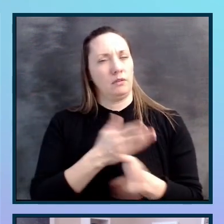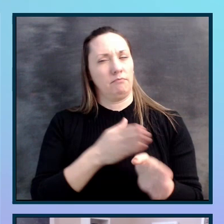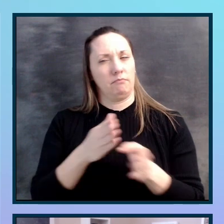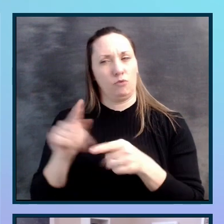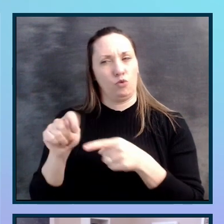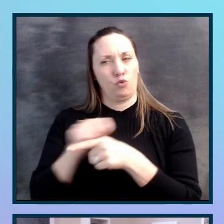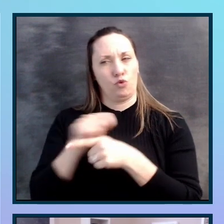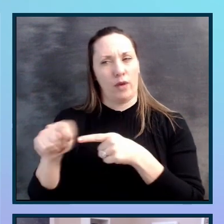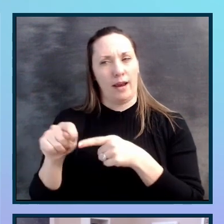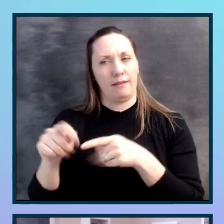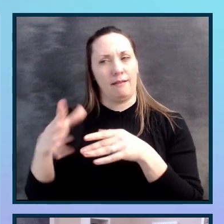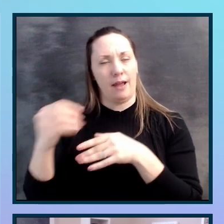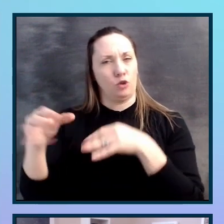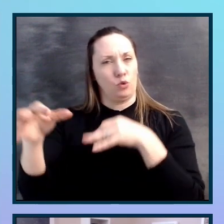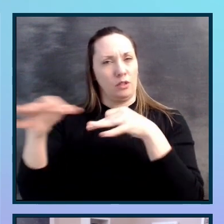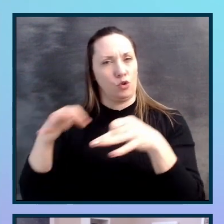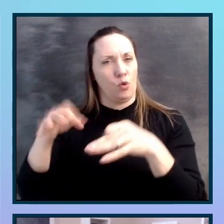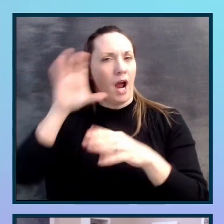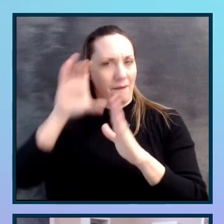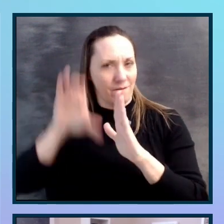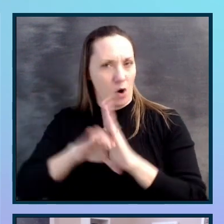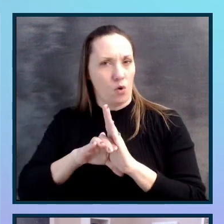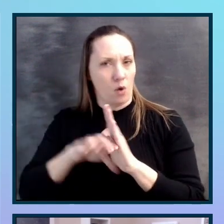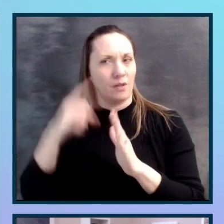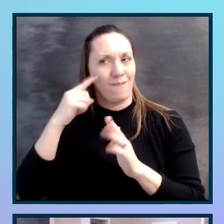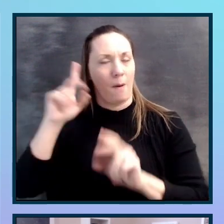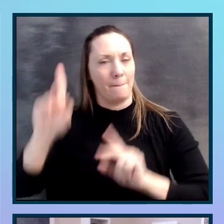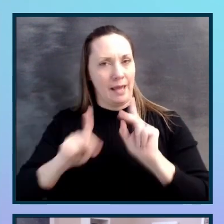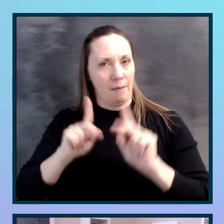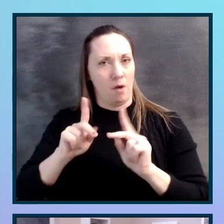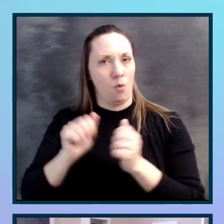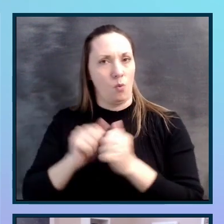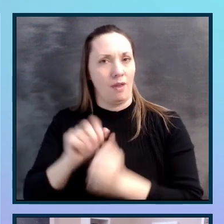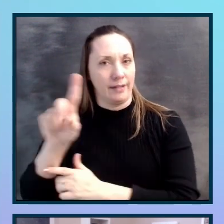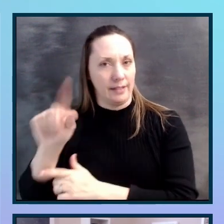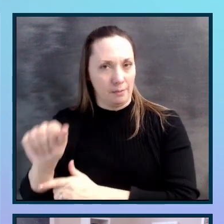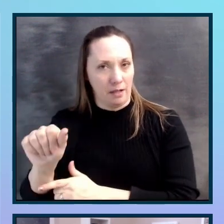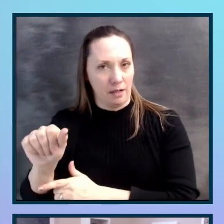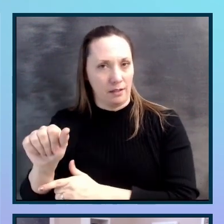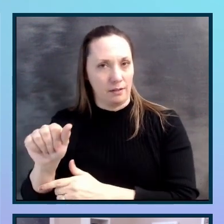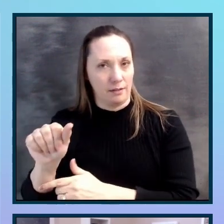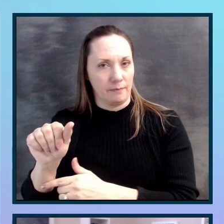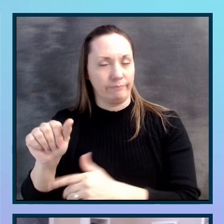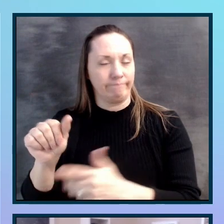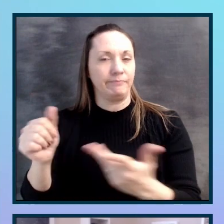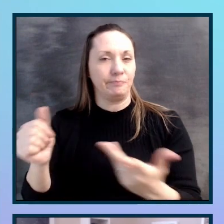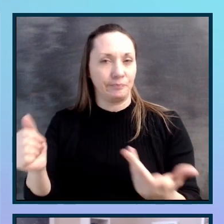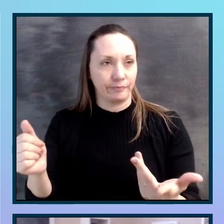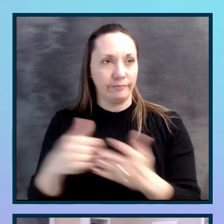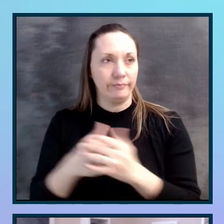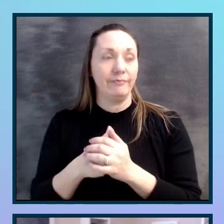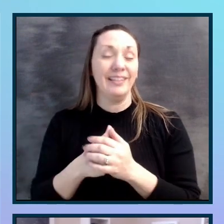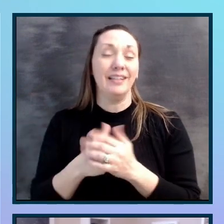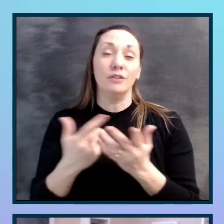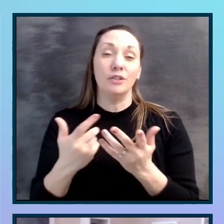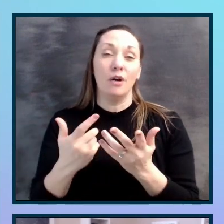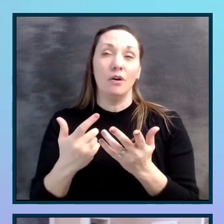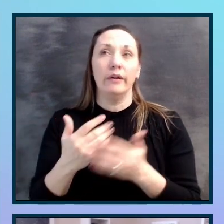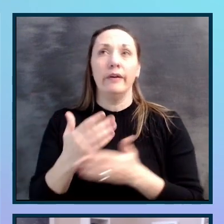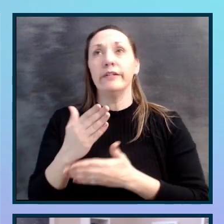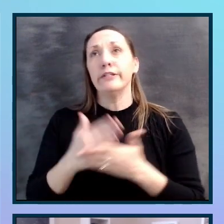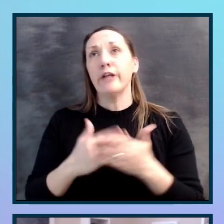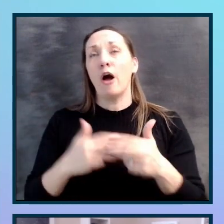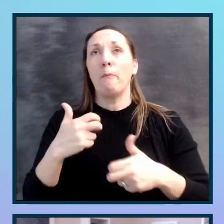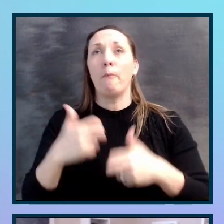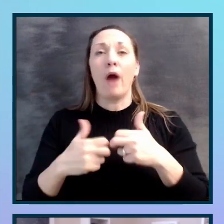order to describe photos for people with disabilities. So what are some of the